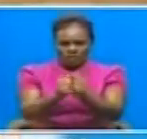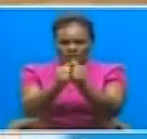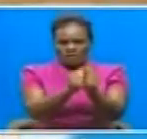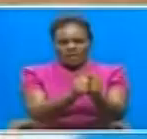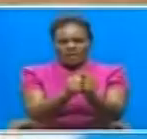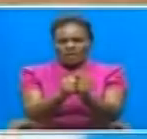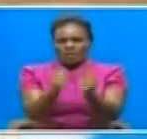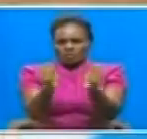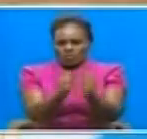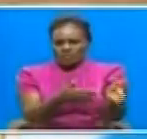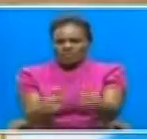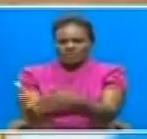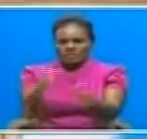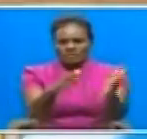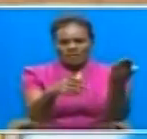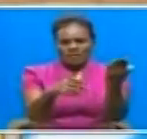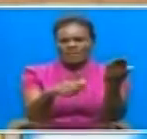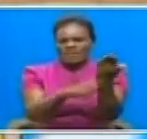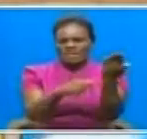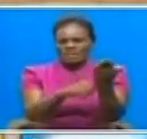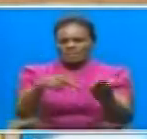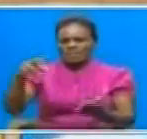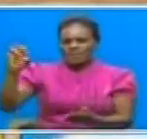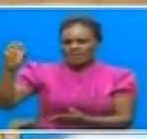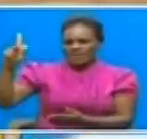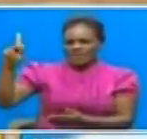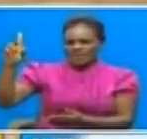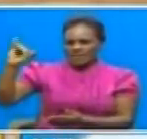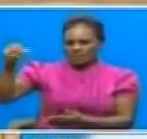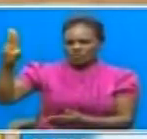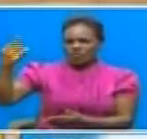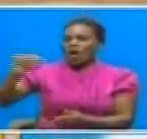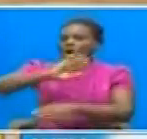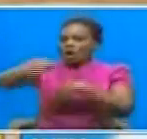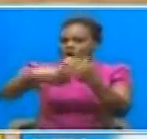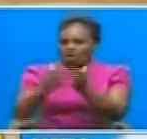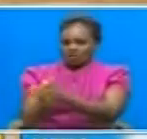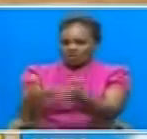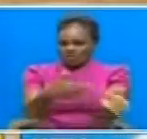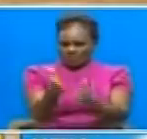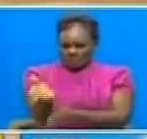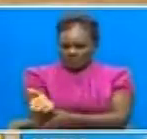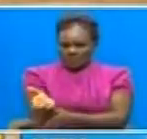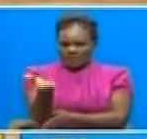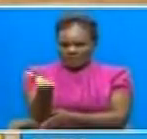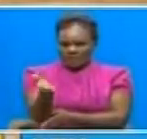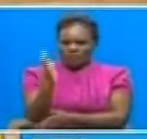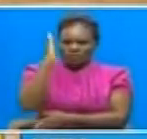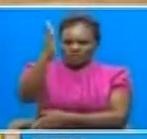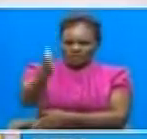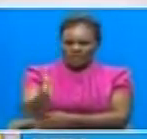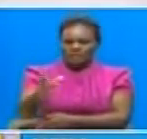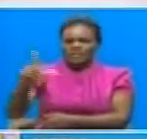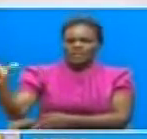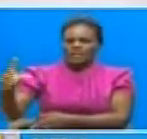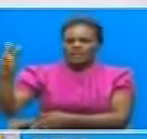a river called Engejuaros. And they're now all that flows from those rivers are now flowing to Lake